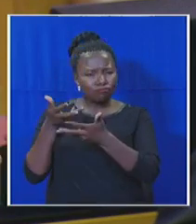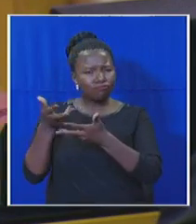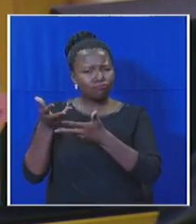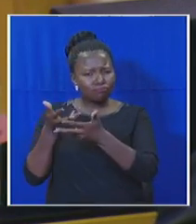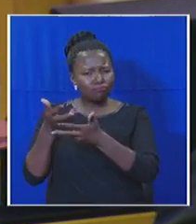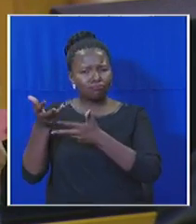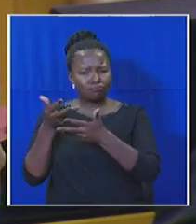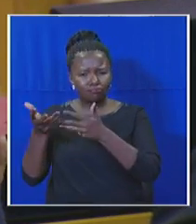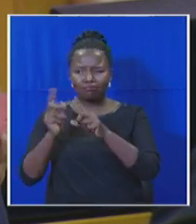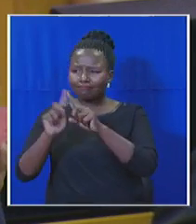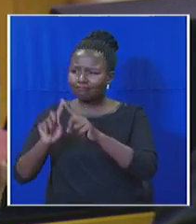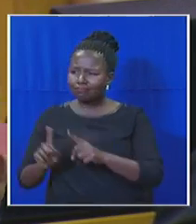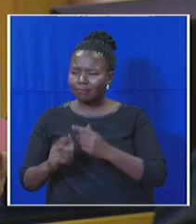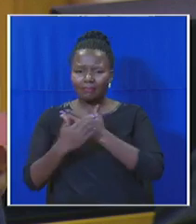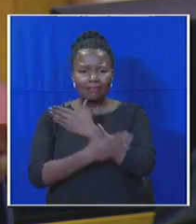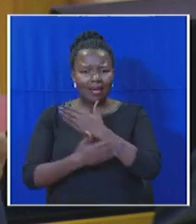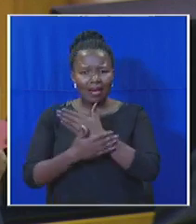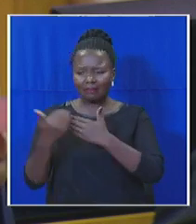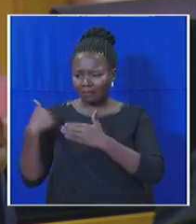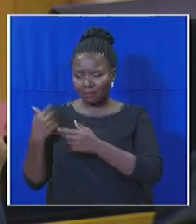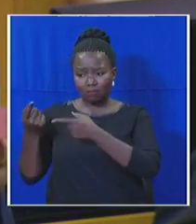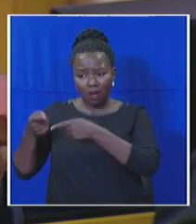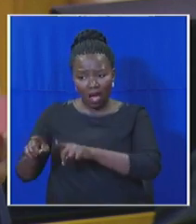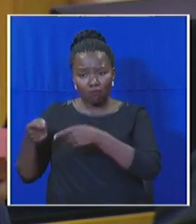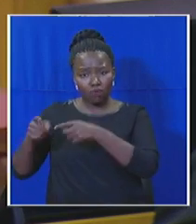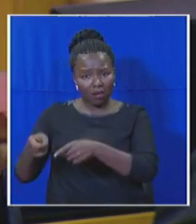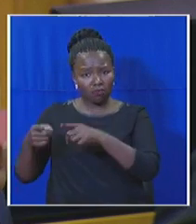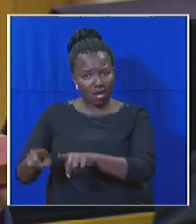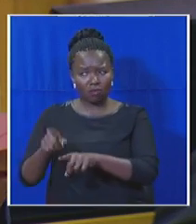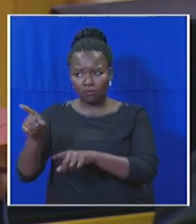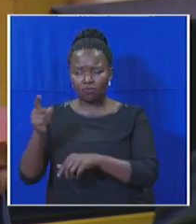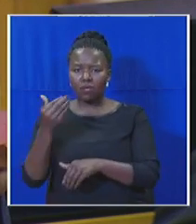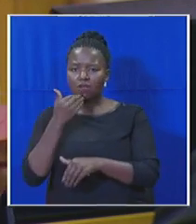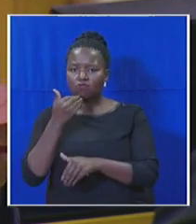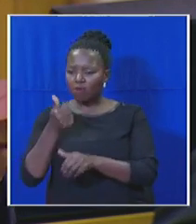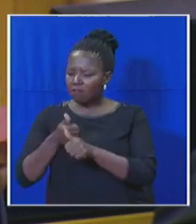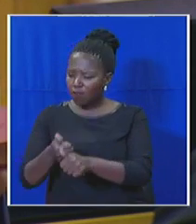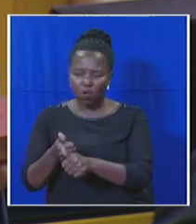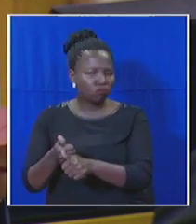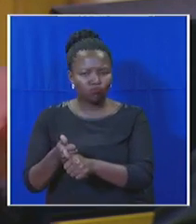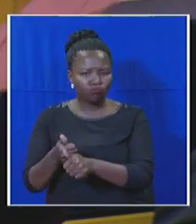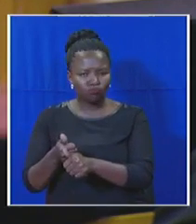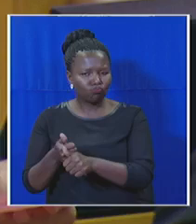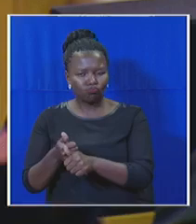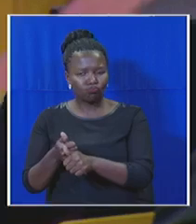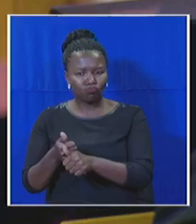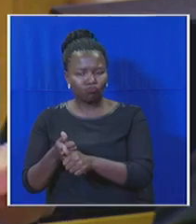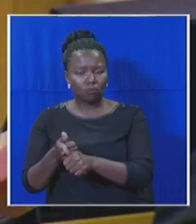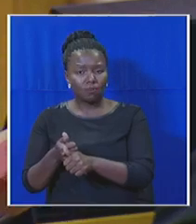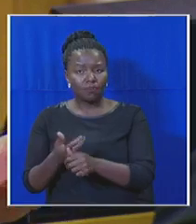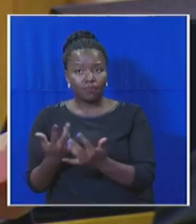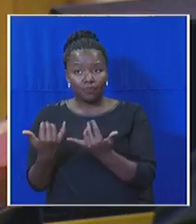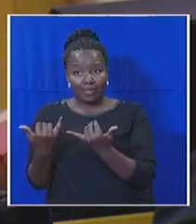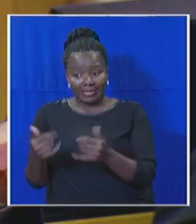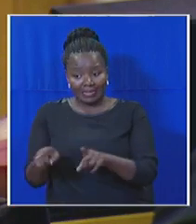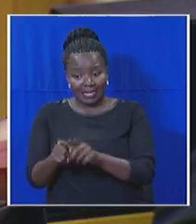various countries and all the agreements that were reached, Israel was not prepared to comply. And when you do that, and exactly what has happened in